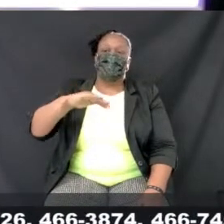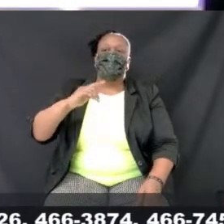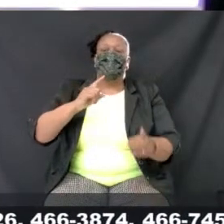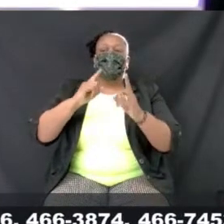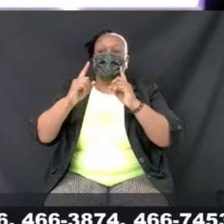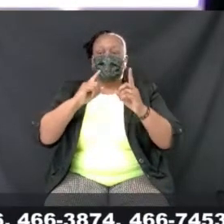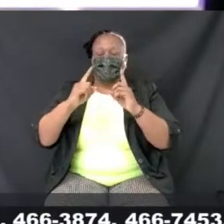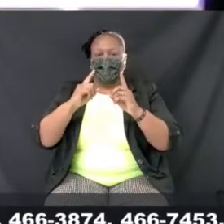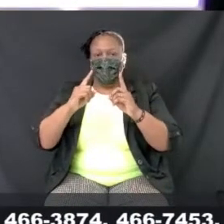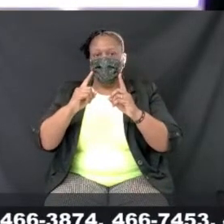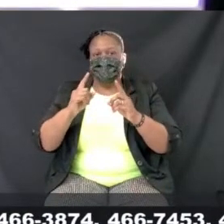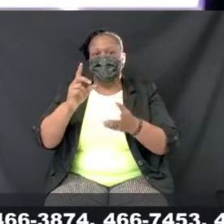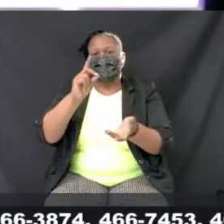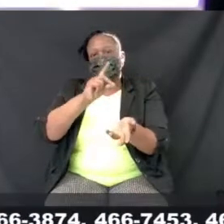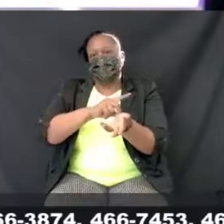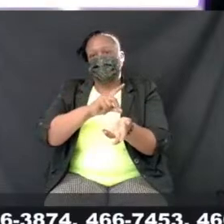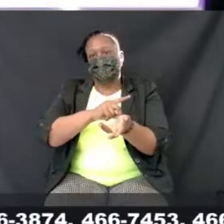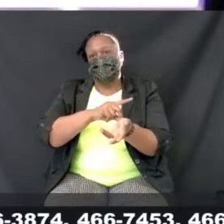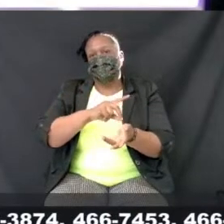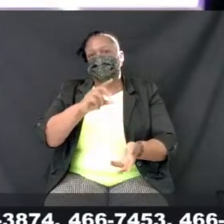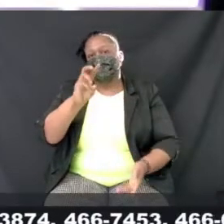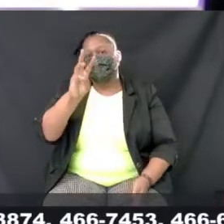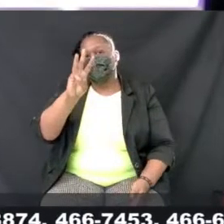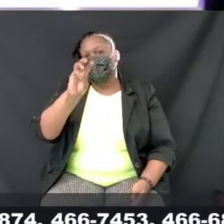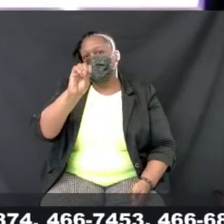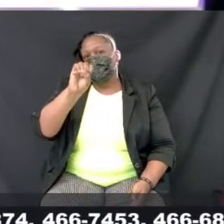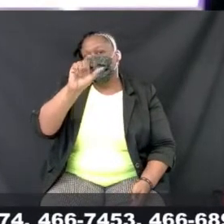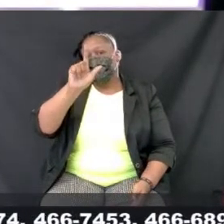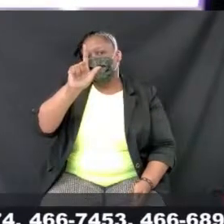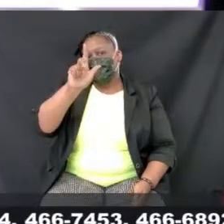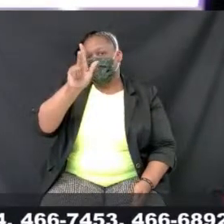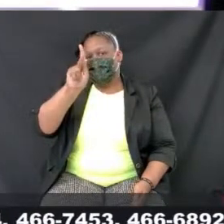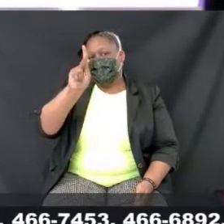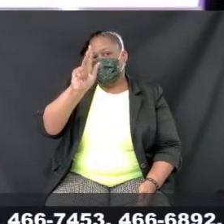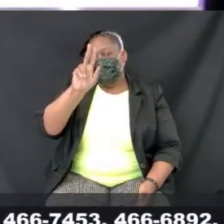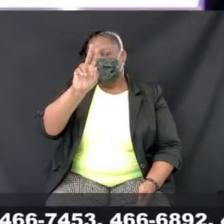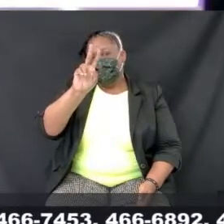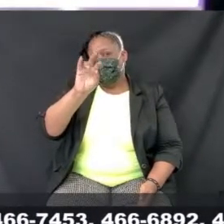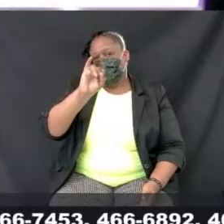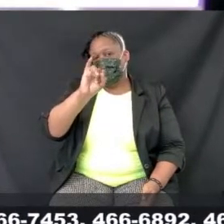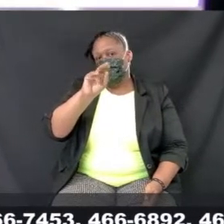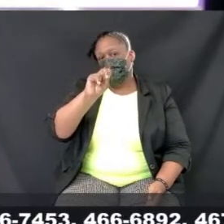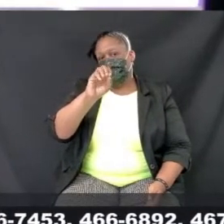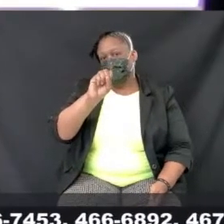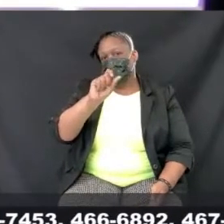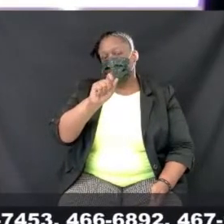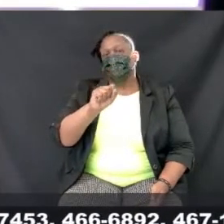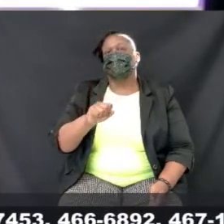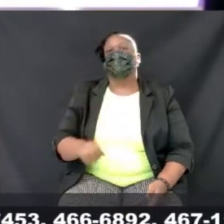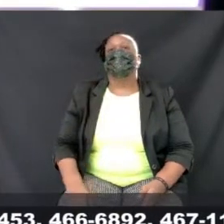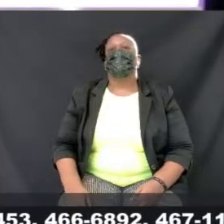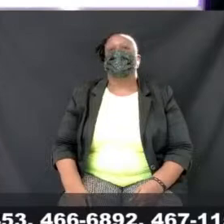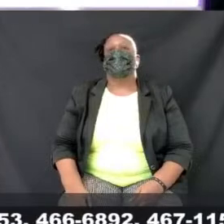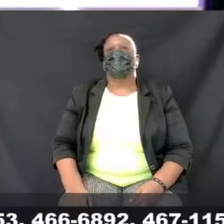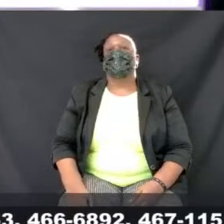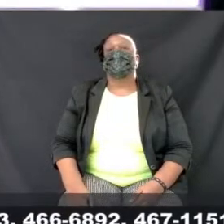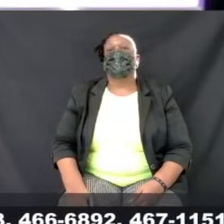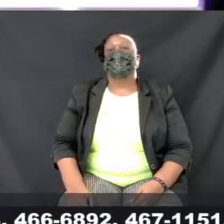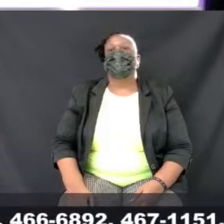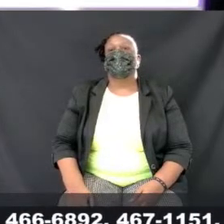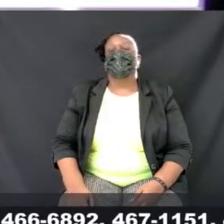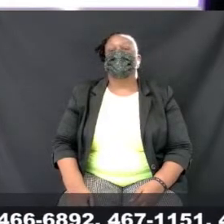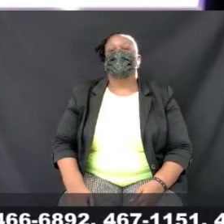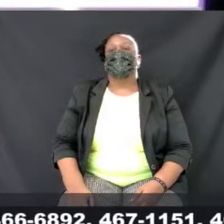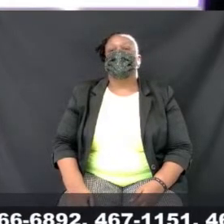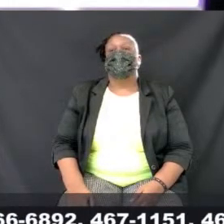the podium Dr. Cameron Wilkinson, who is the Medical Chief of Staff at the Joseph N. France